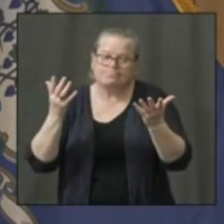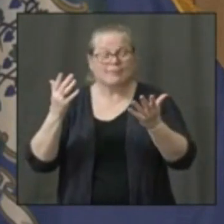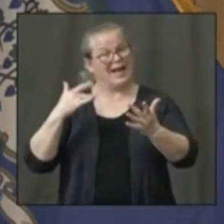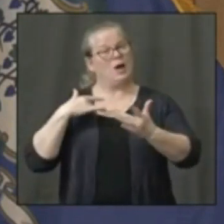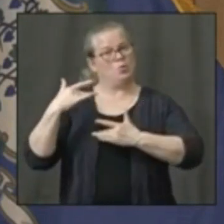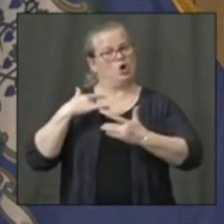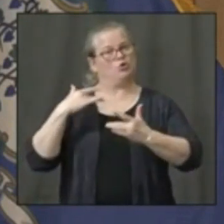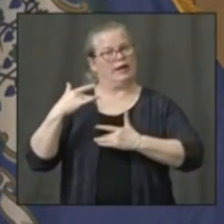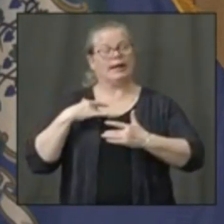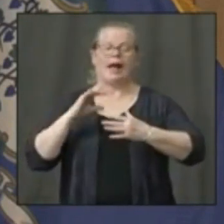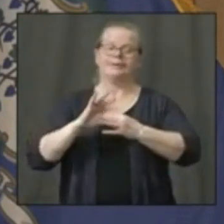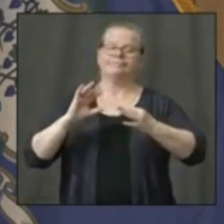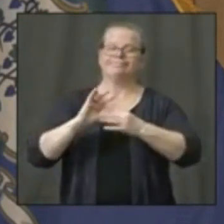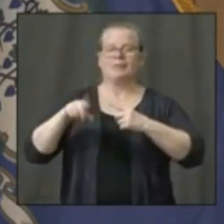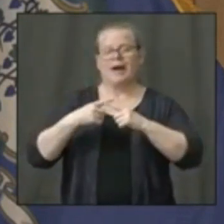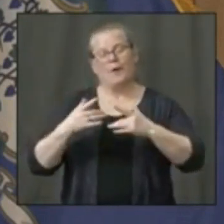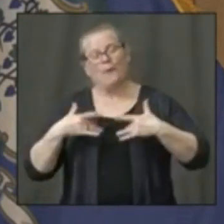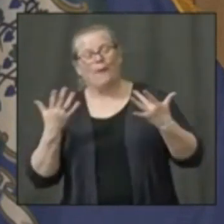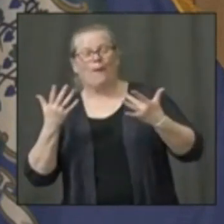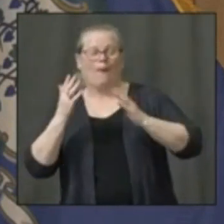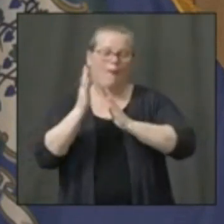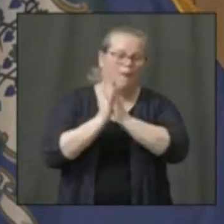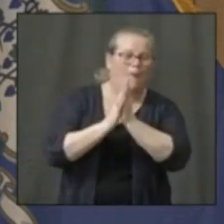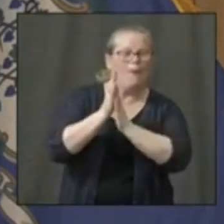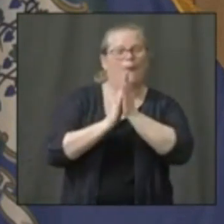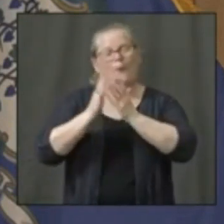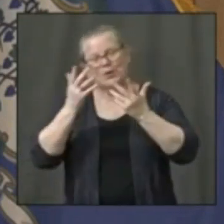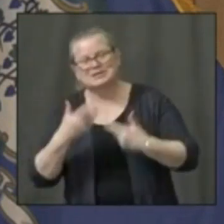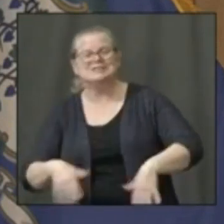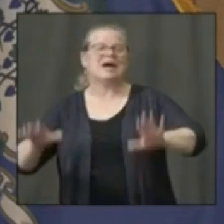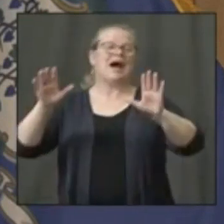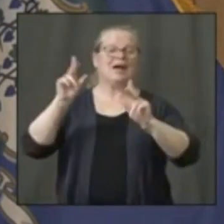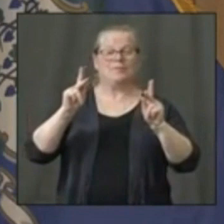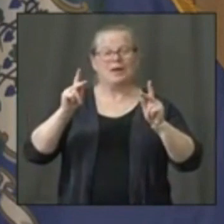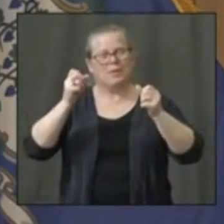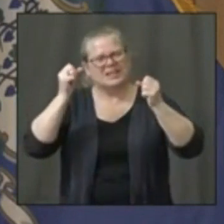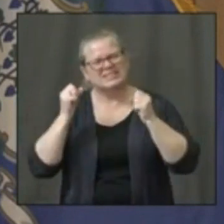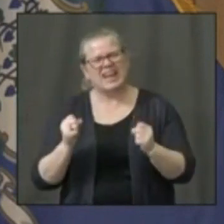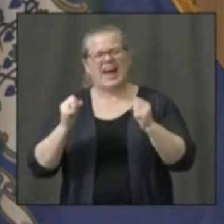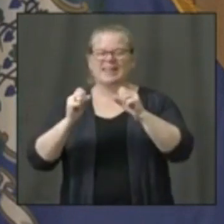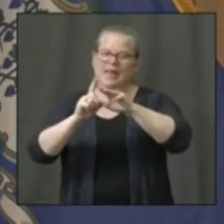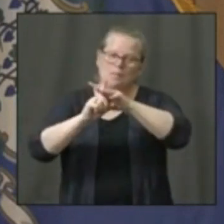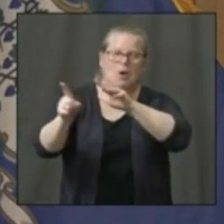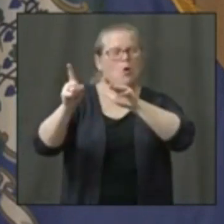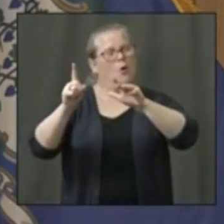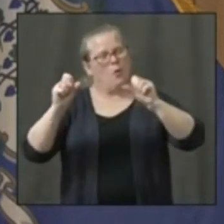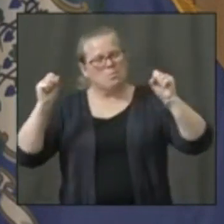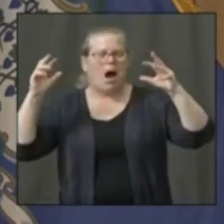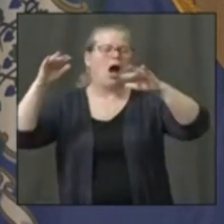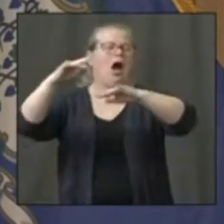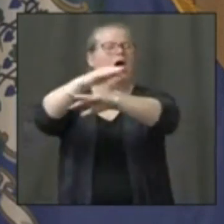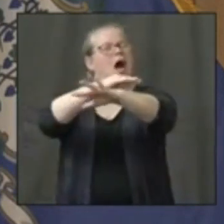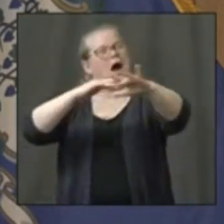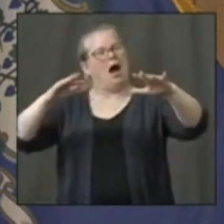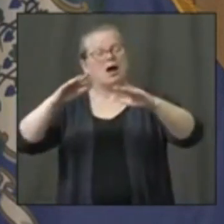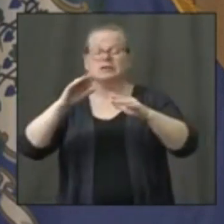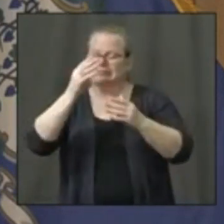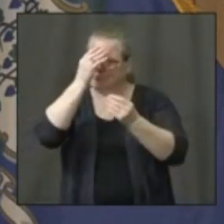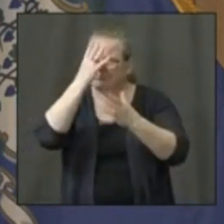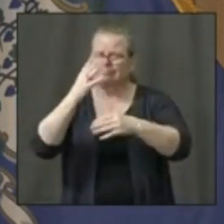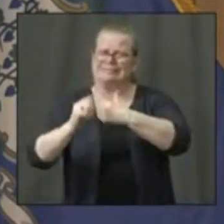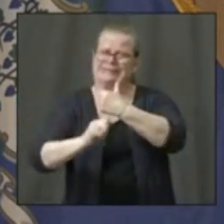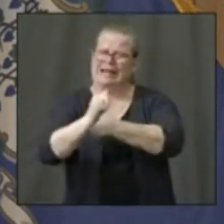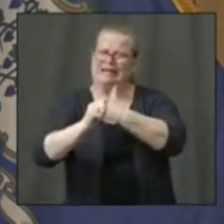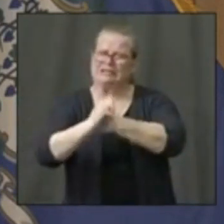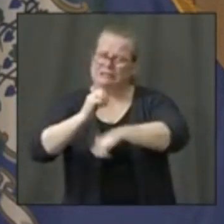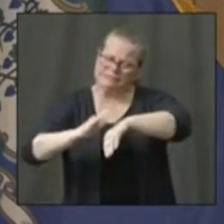is everybody's going to think we flicked the switch, we're out of this, and everybody pours back to work. I think that would be a very dangerous thing. And all the experts